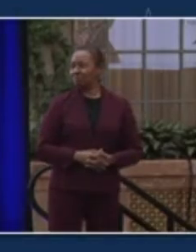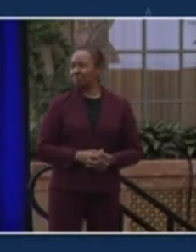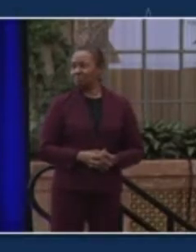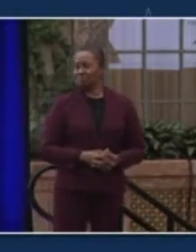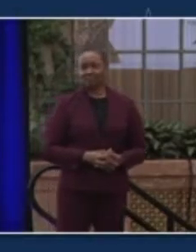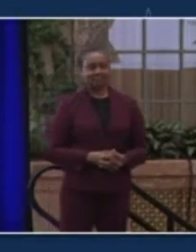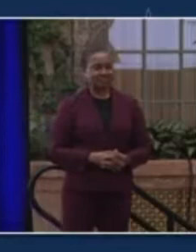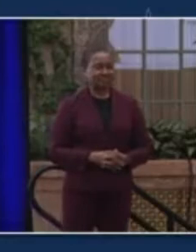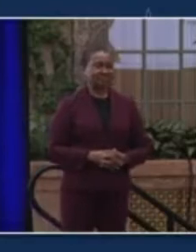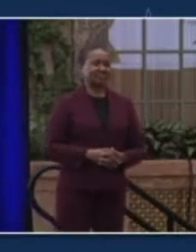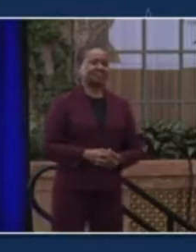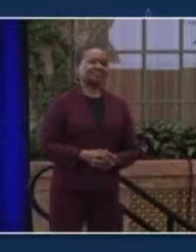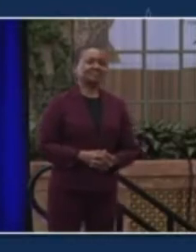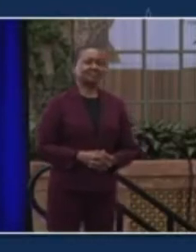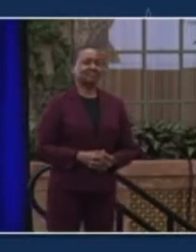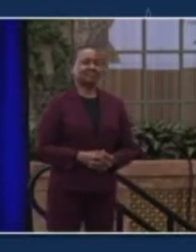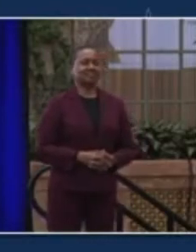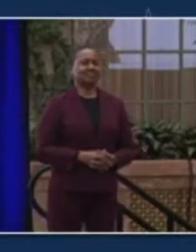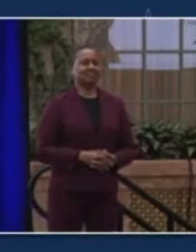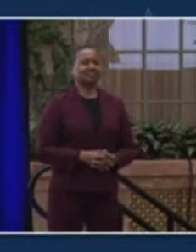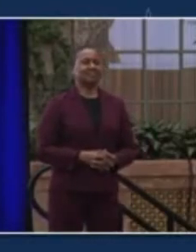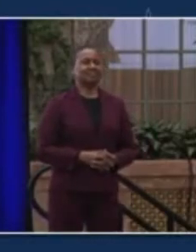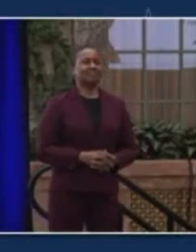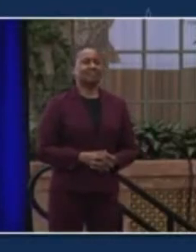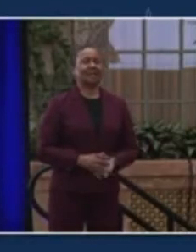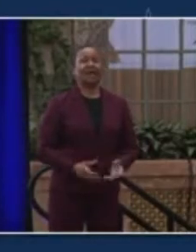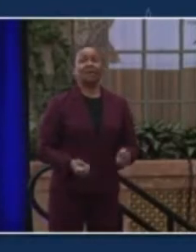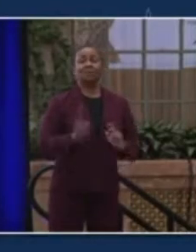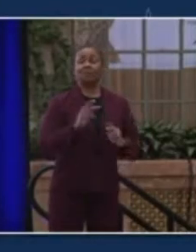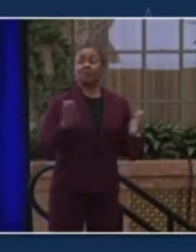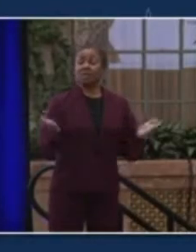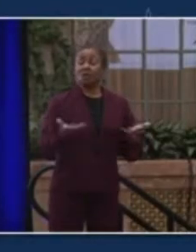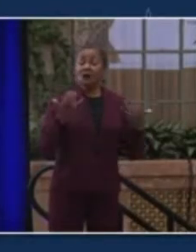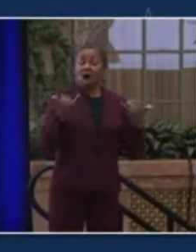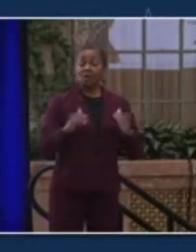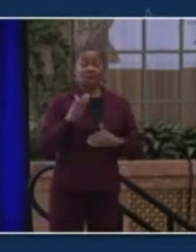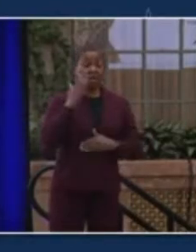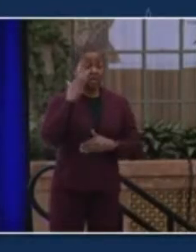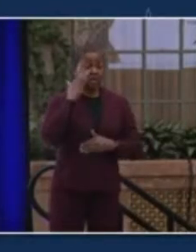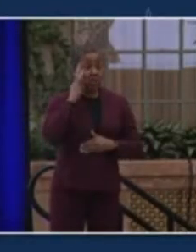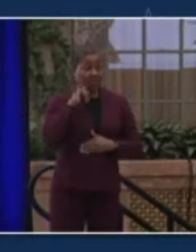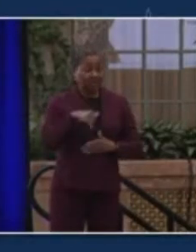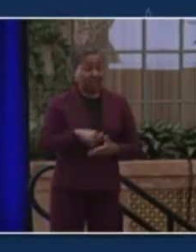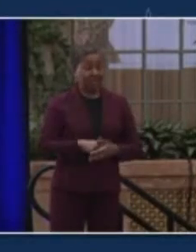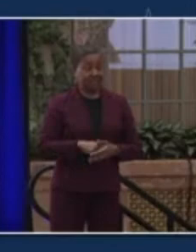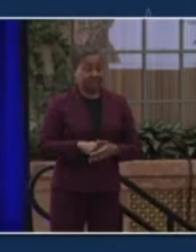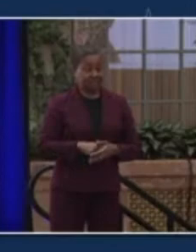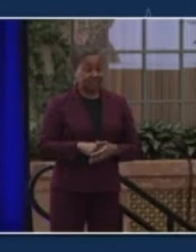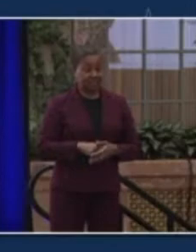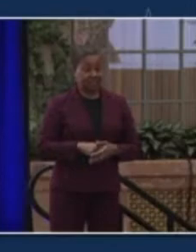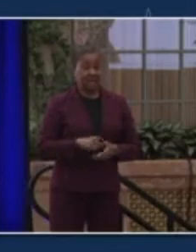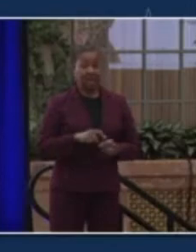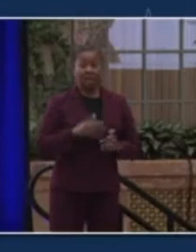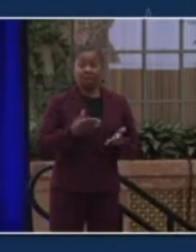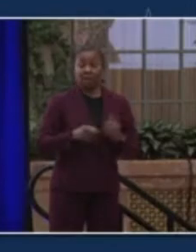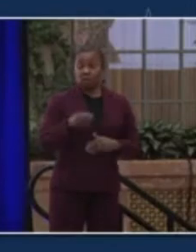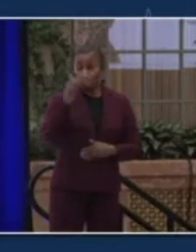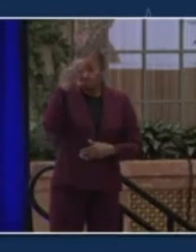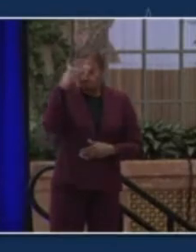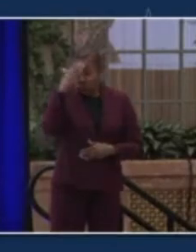Yes, he did. Many in this room tonight already know this. What you may not